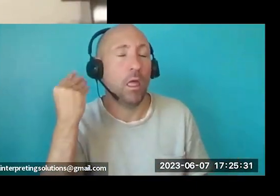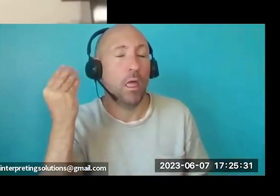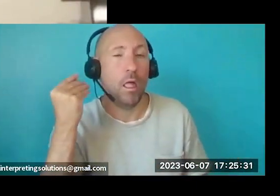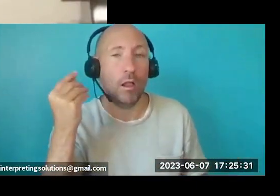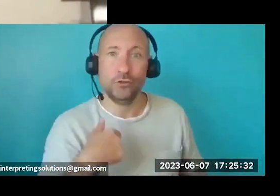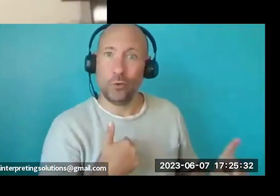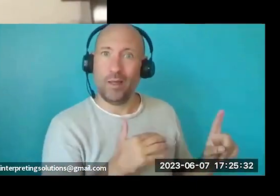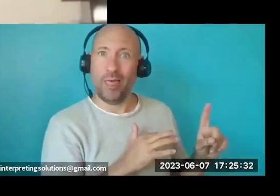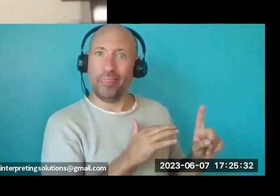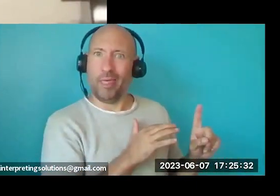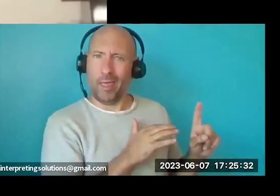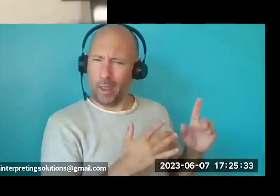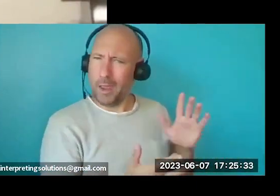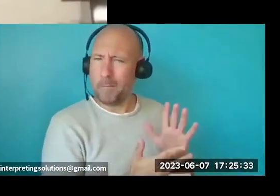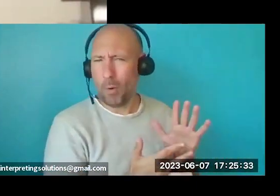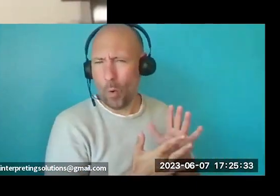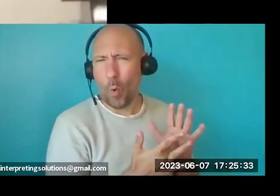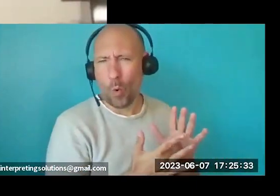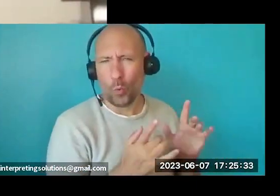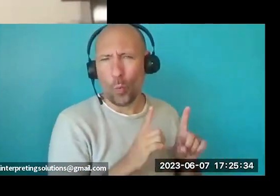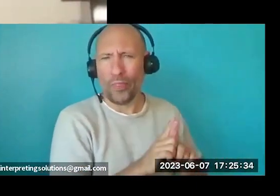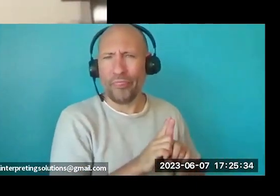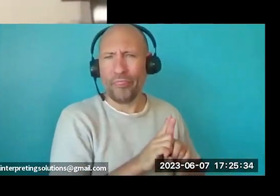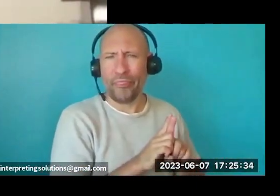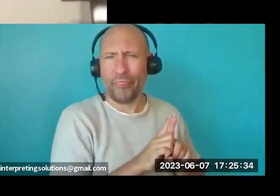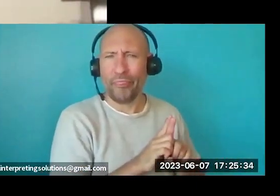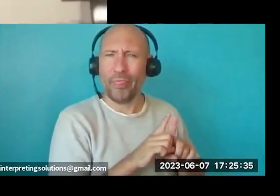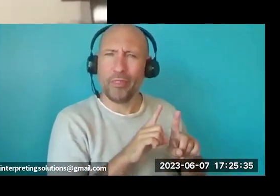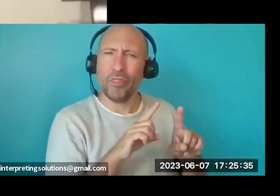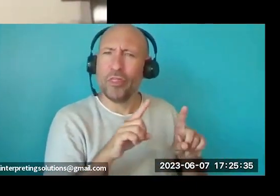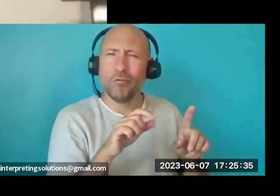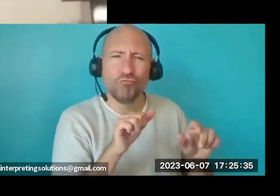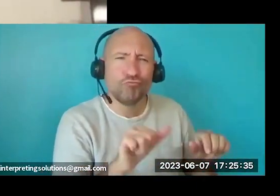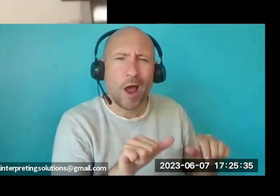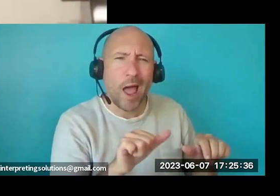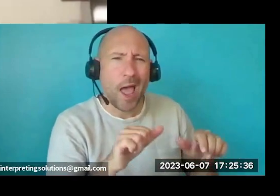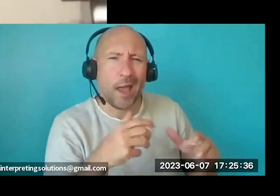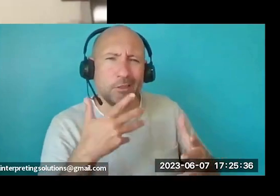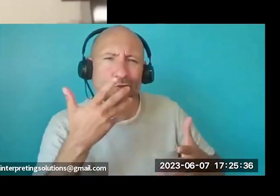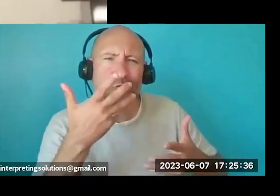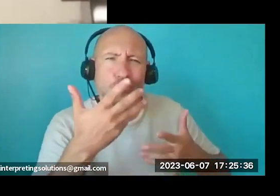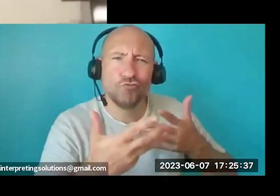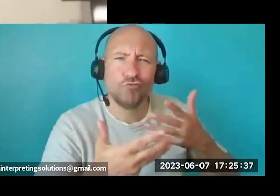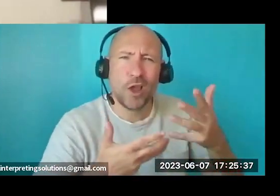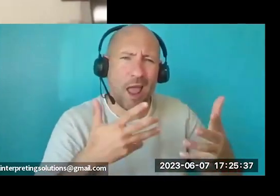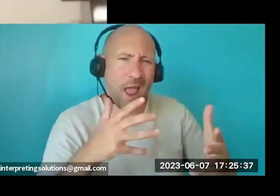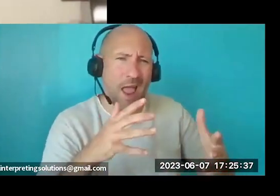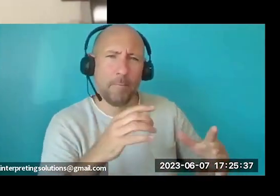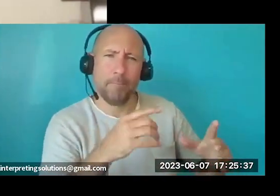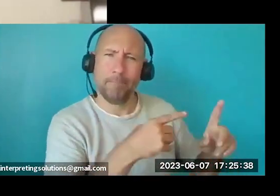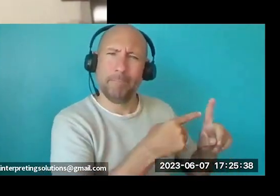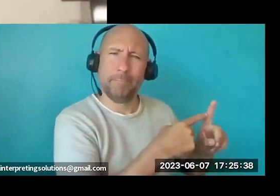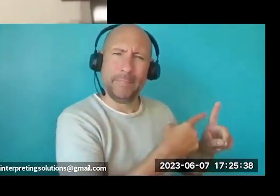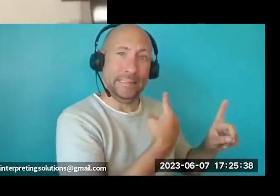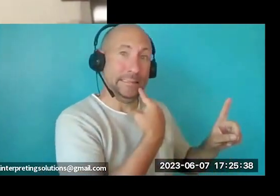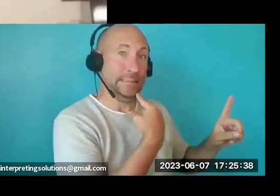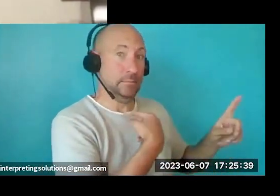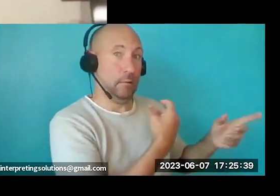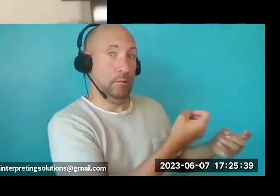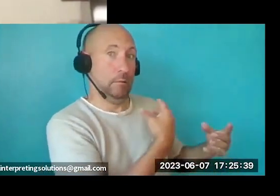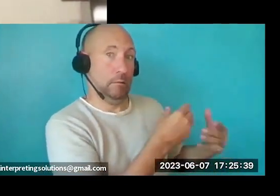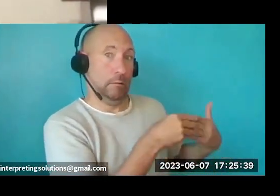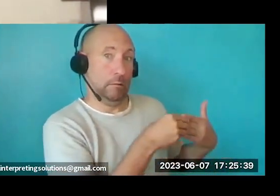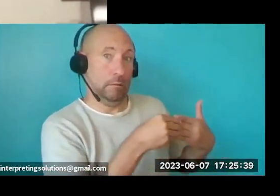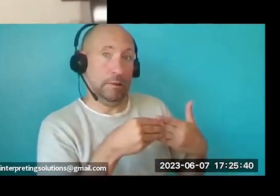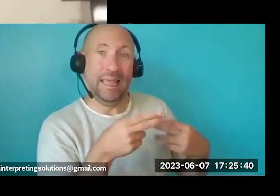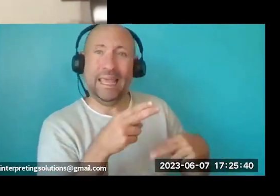is fundamental for me because I get the right rhythm to describe the scene. He tells me if I put too many